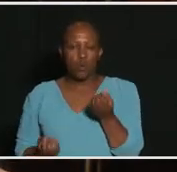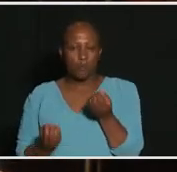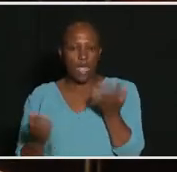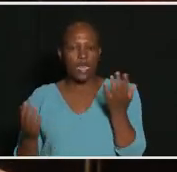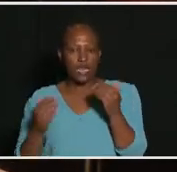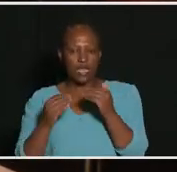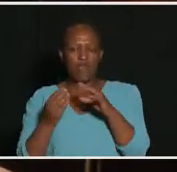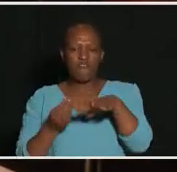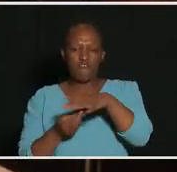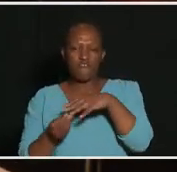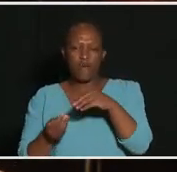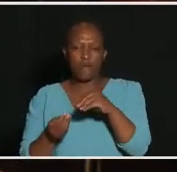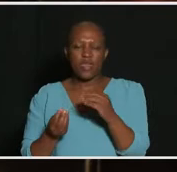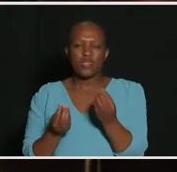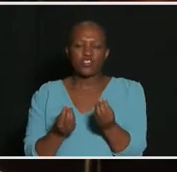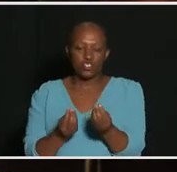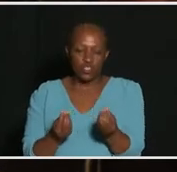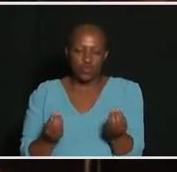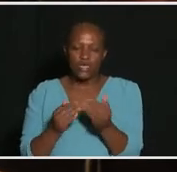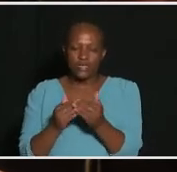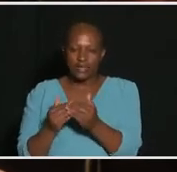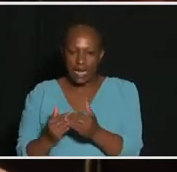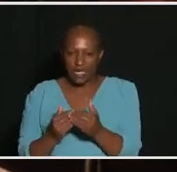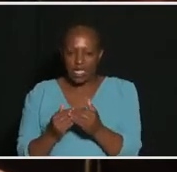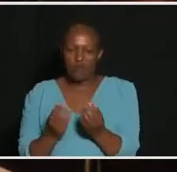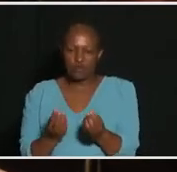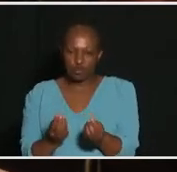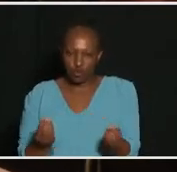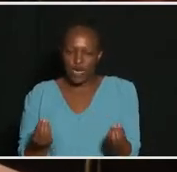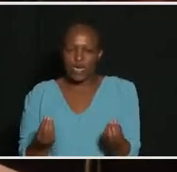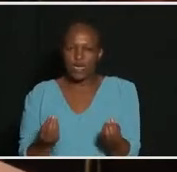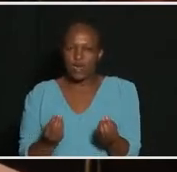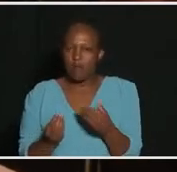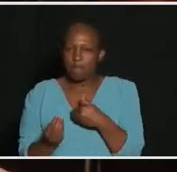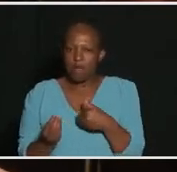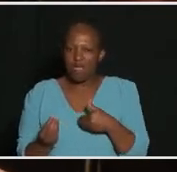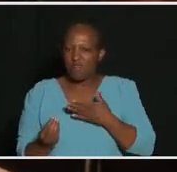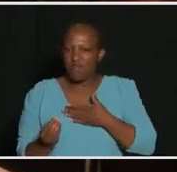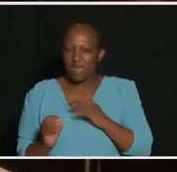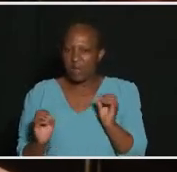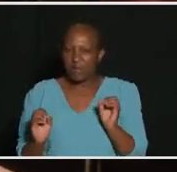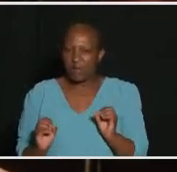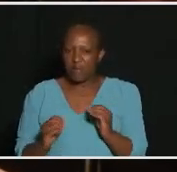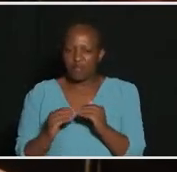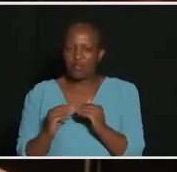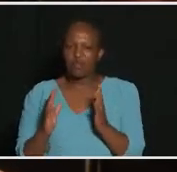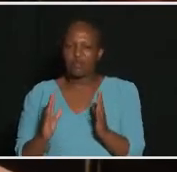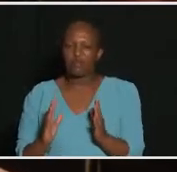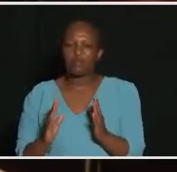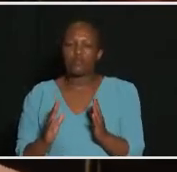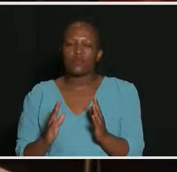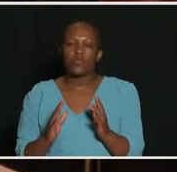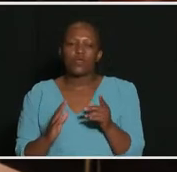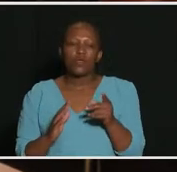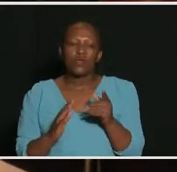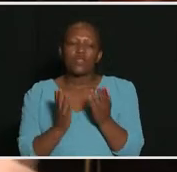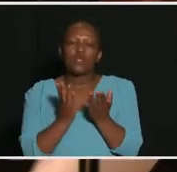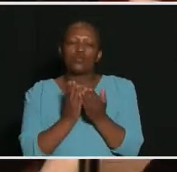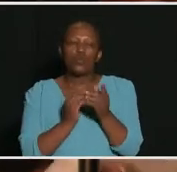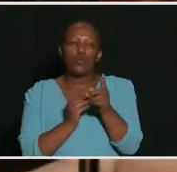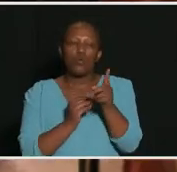families who takes care of those unfortunately in our schools we have educators